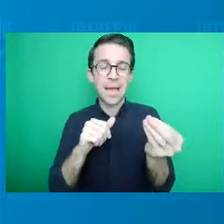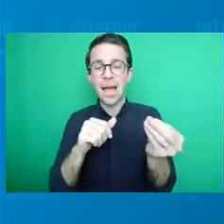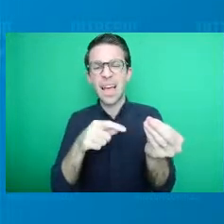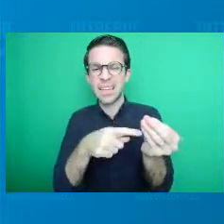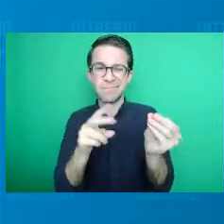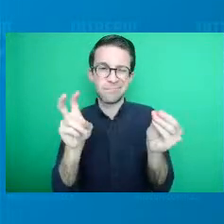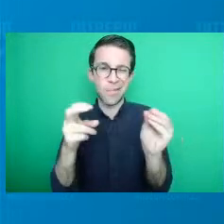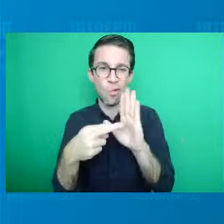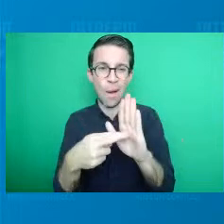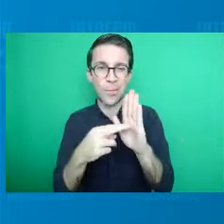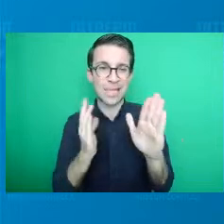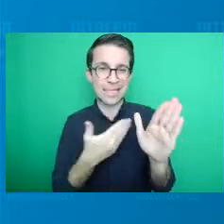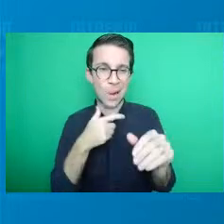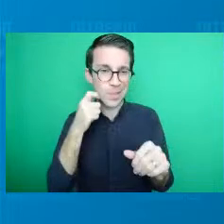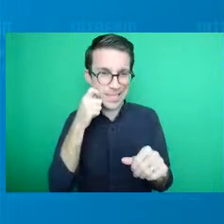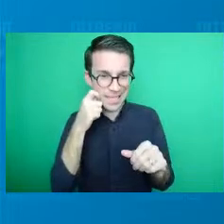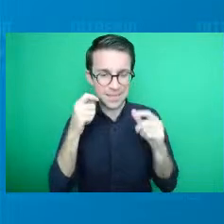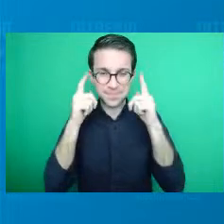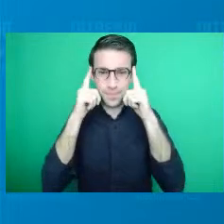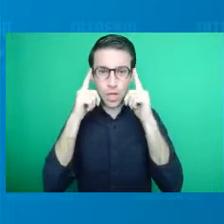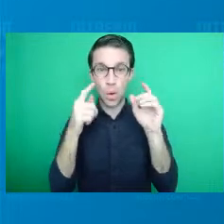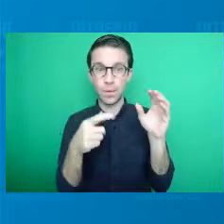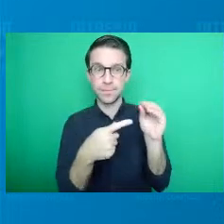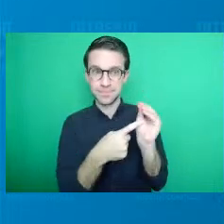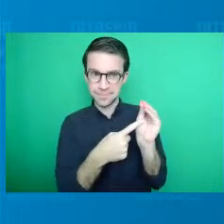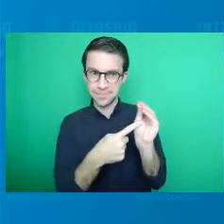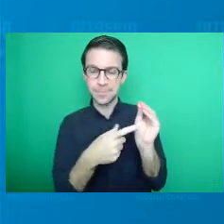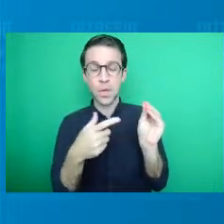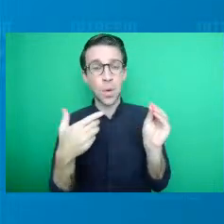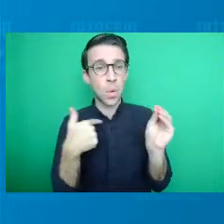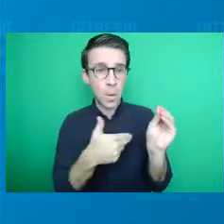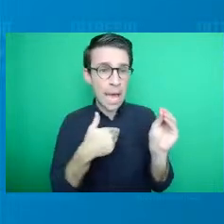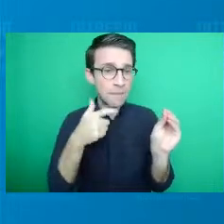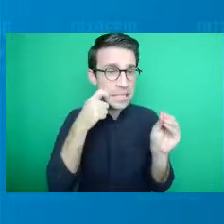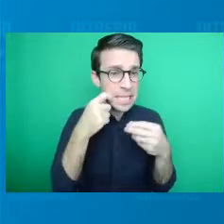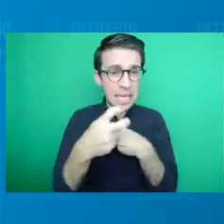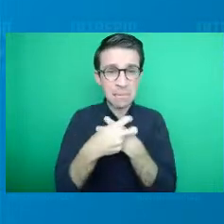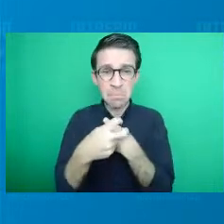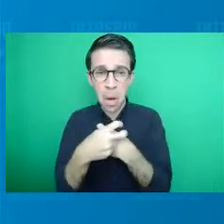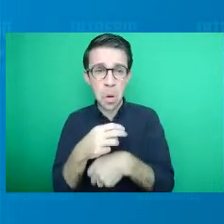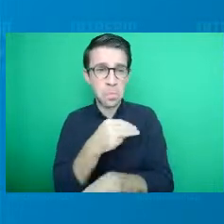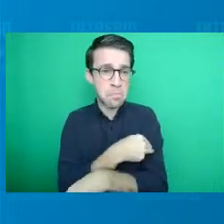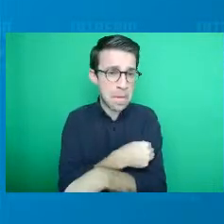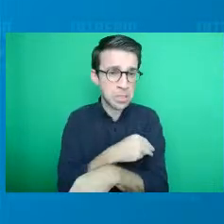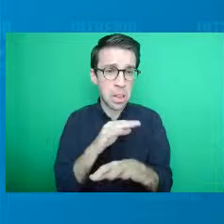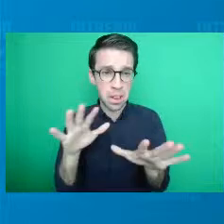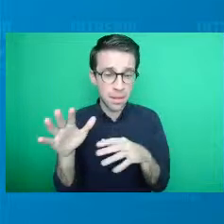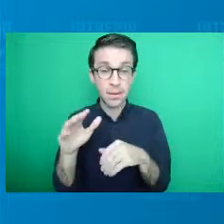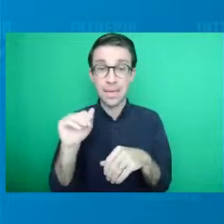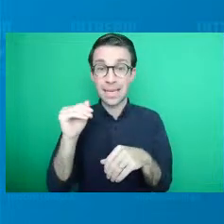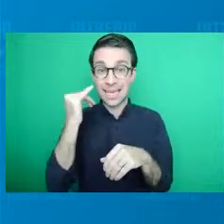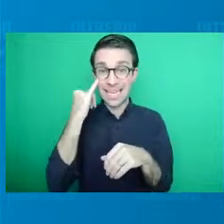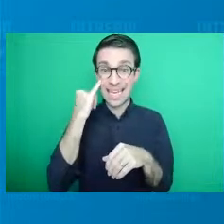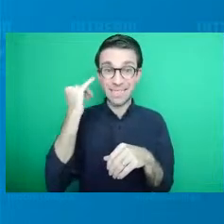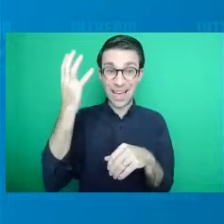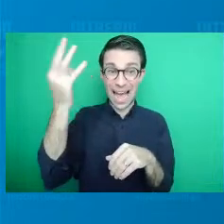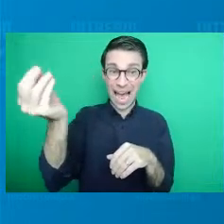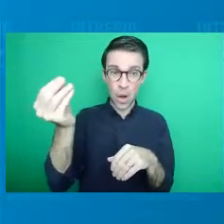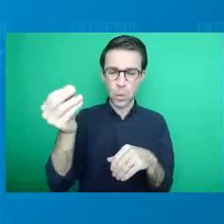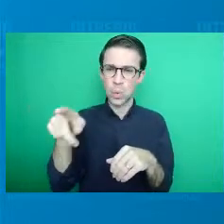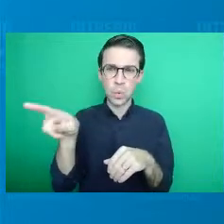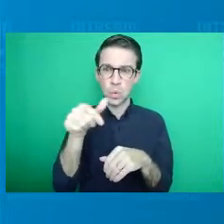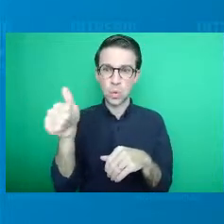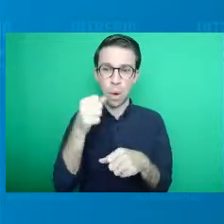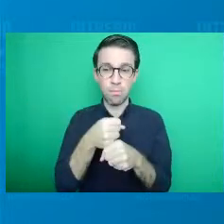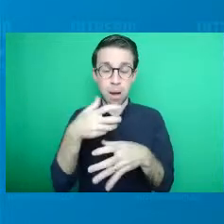We have all this wonderful skin and muscle and bone that kind of keeps us together. So if you go out into the vacuum of space, you're not gonna pop or anything like